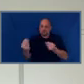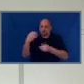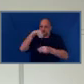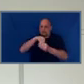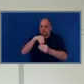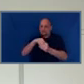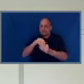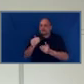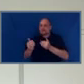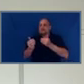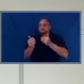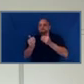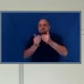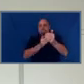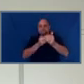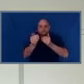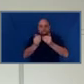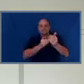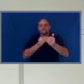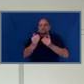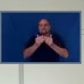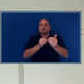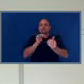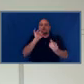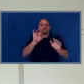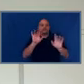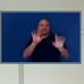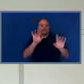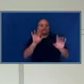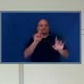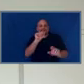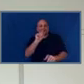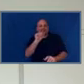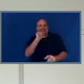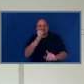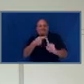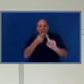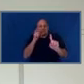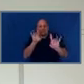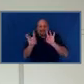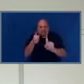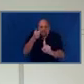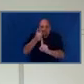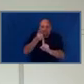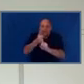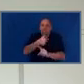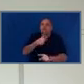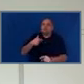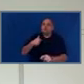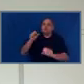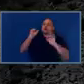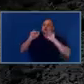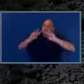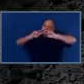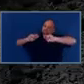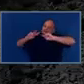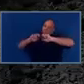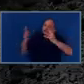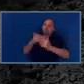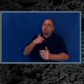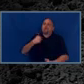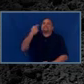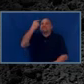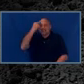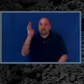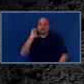data directly taken of the sample itself, it gives us, it allows us to make some inferences about what the sample will look like, and they